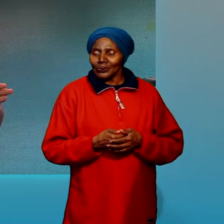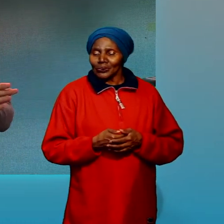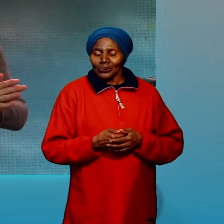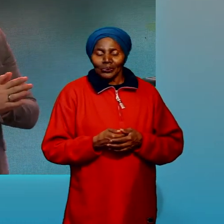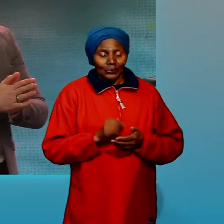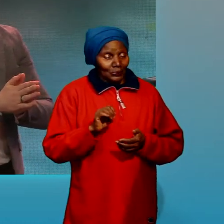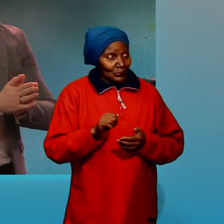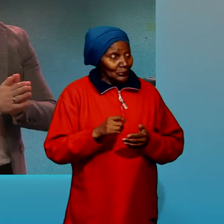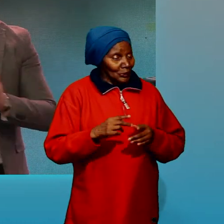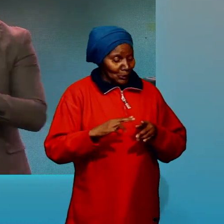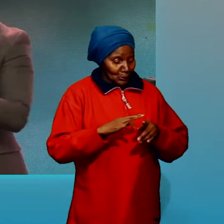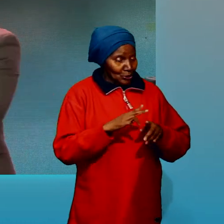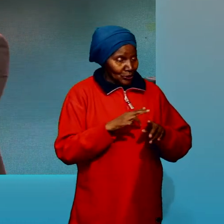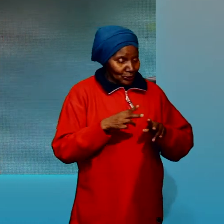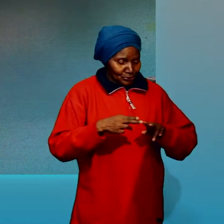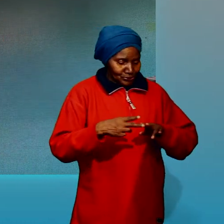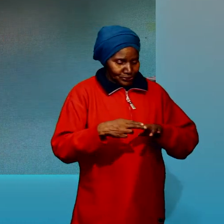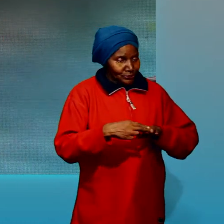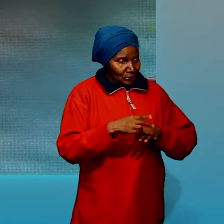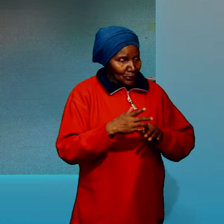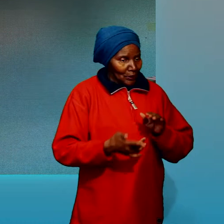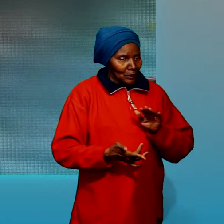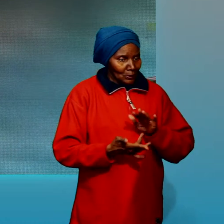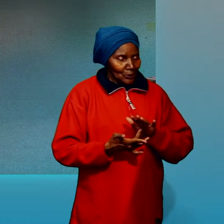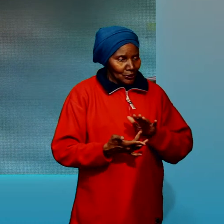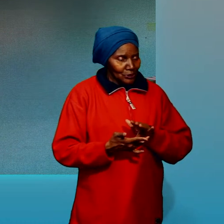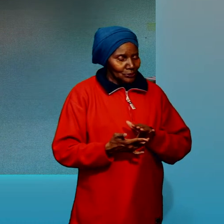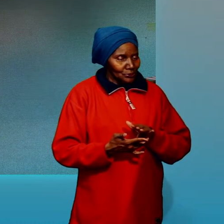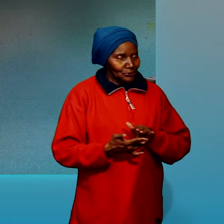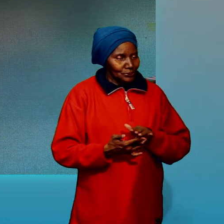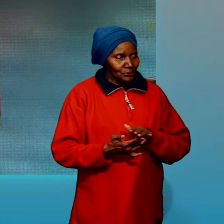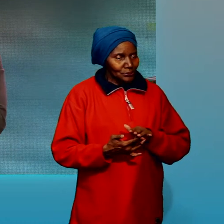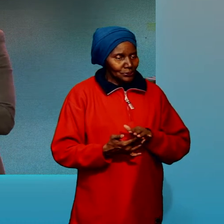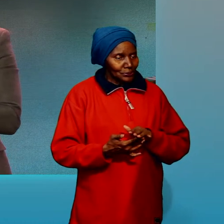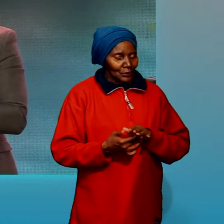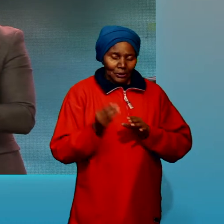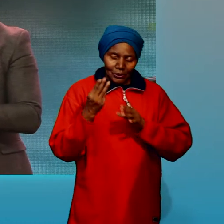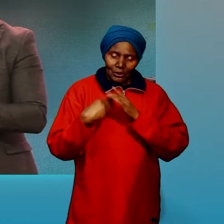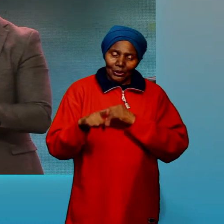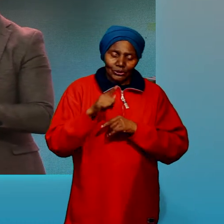is necessary. The Word of God declares that.